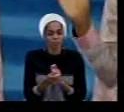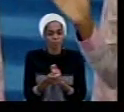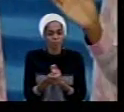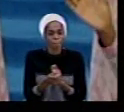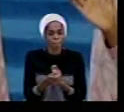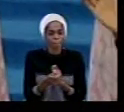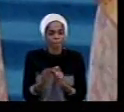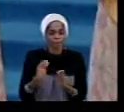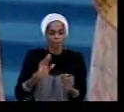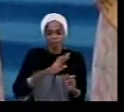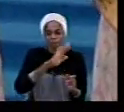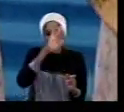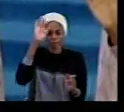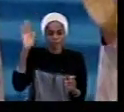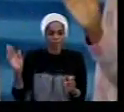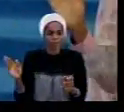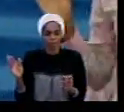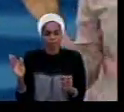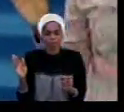Never